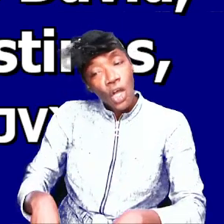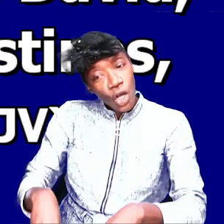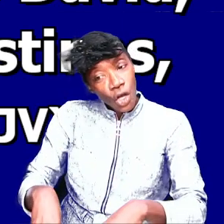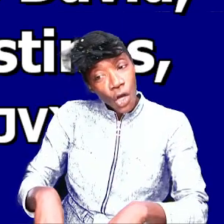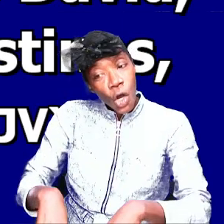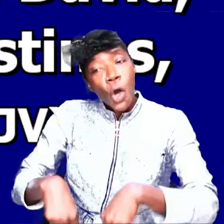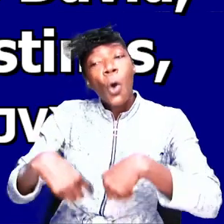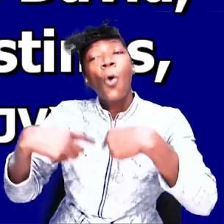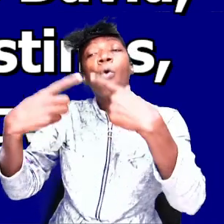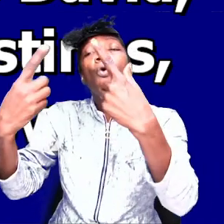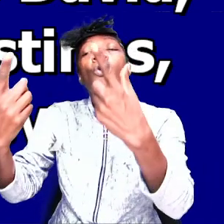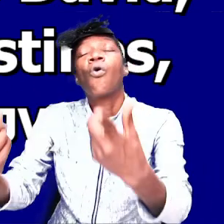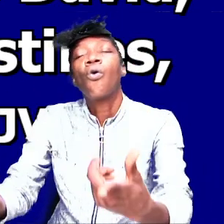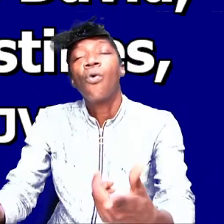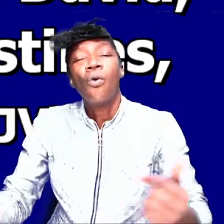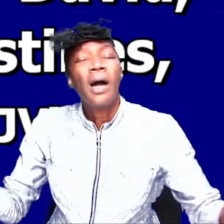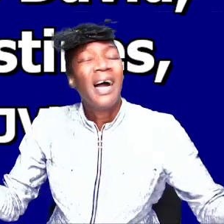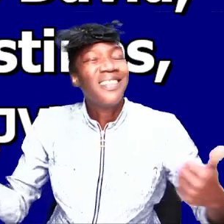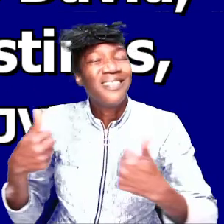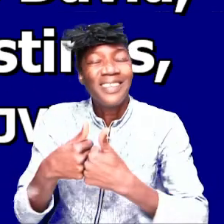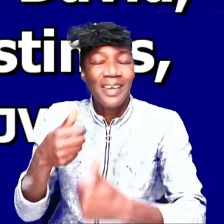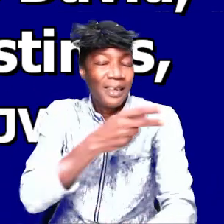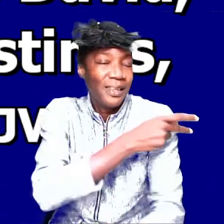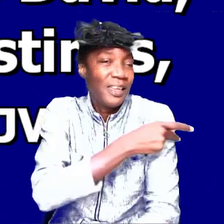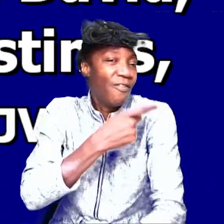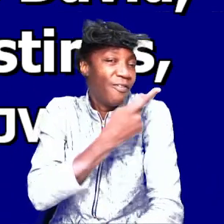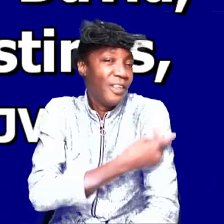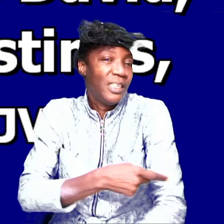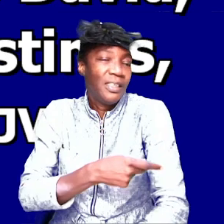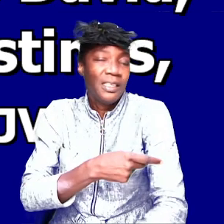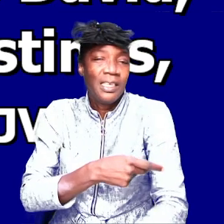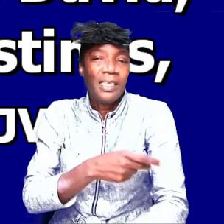attack the Philistine, and save Keilah.